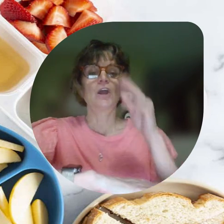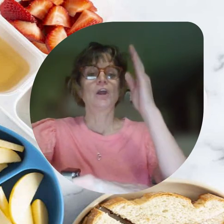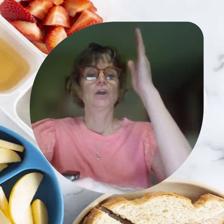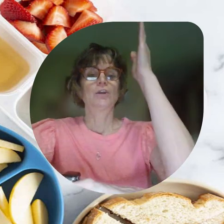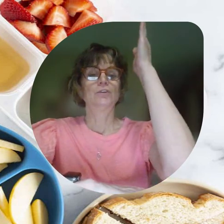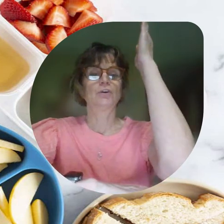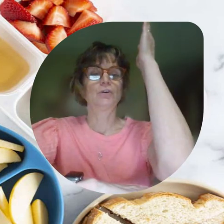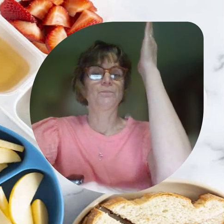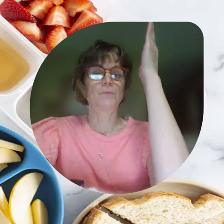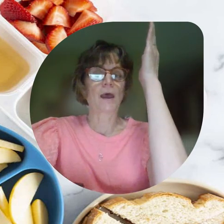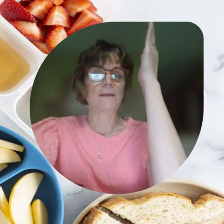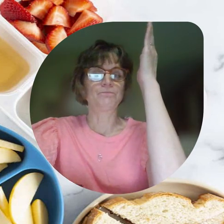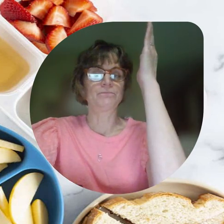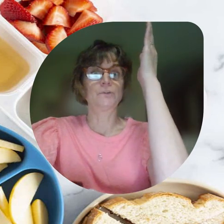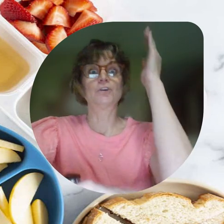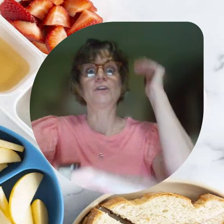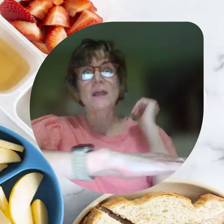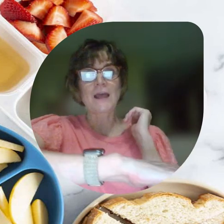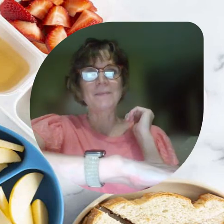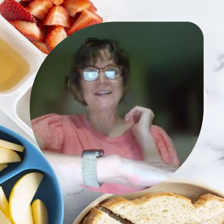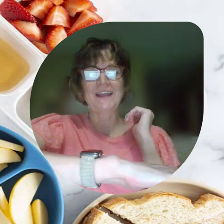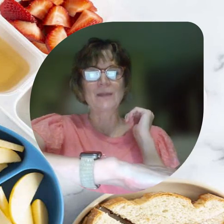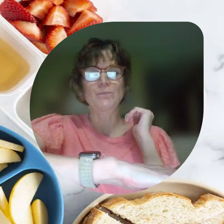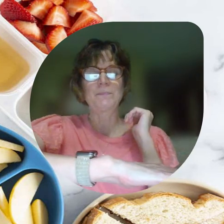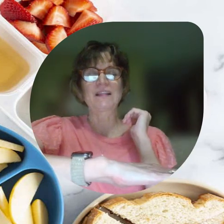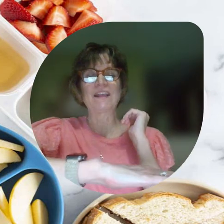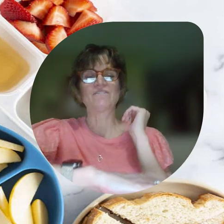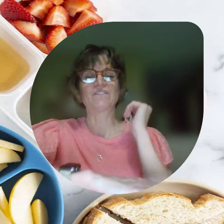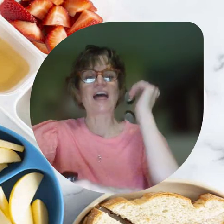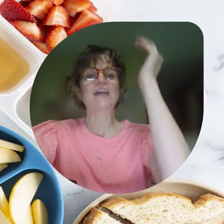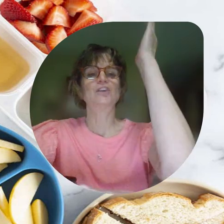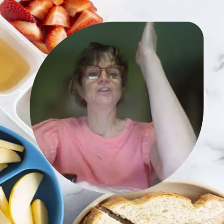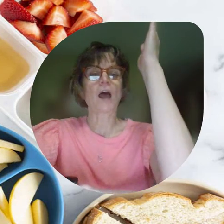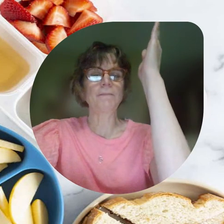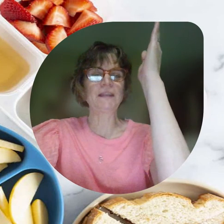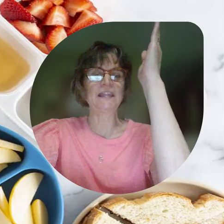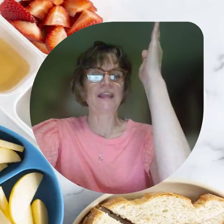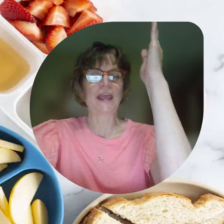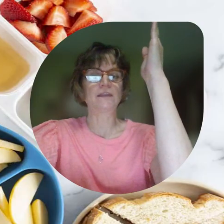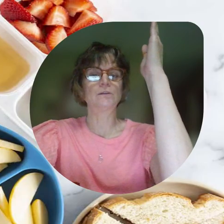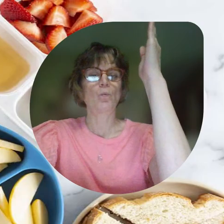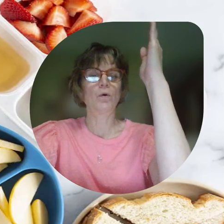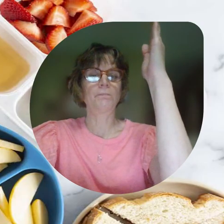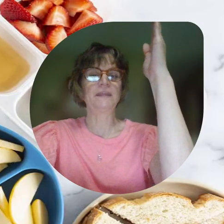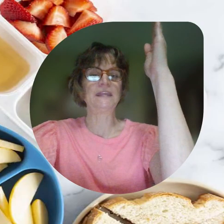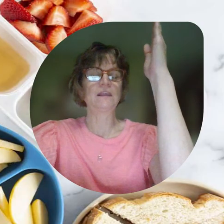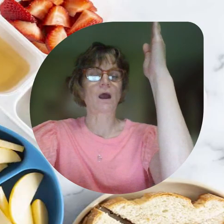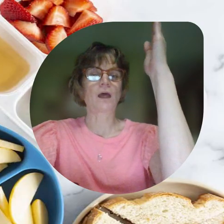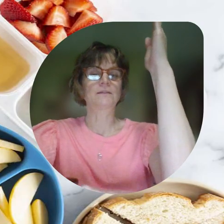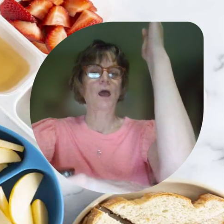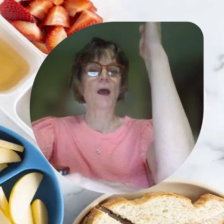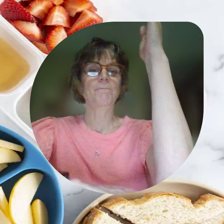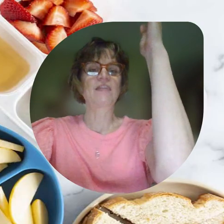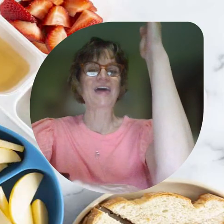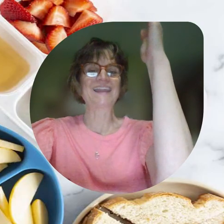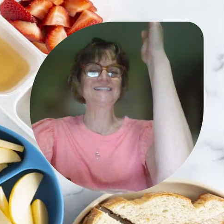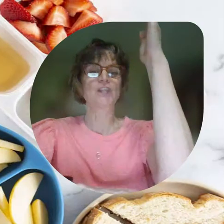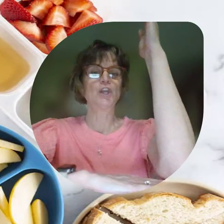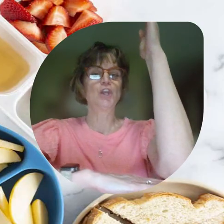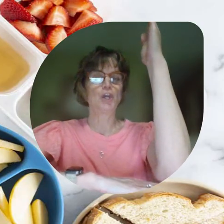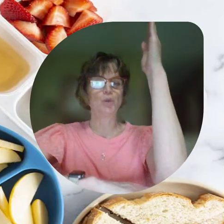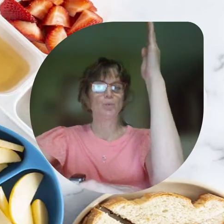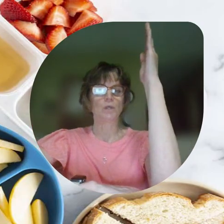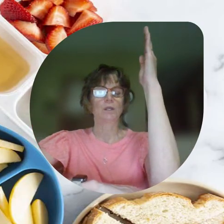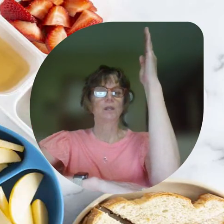flat. Your non-dominant hand will be laying flat. Your dominant hand will be on top, and that